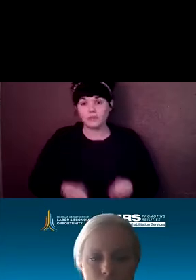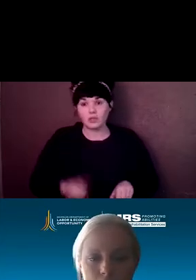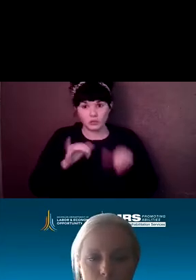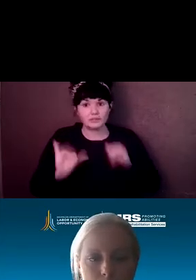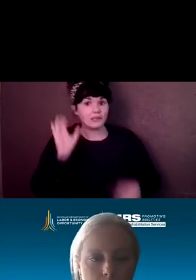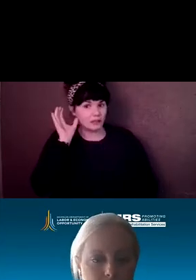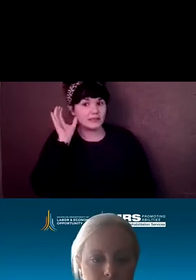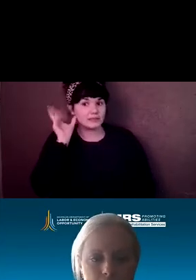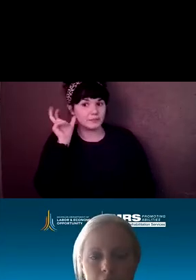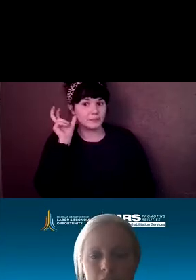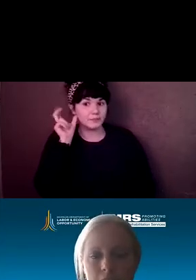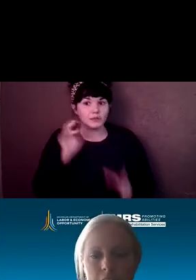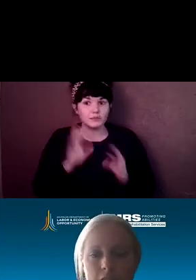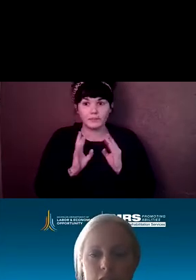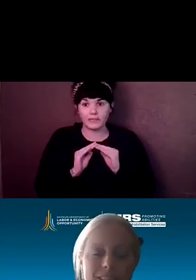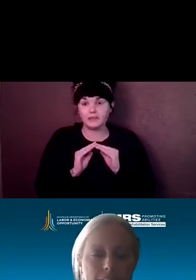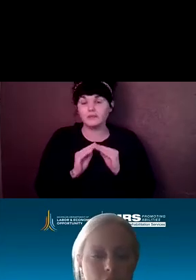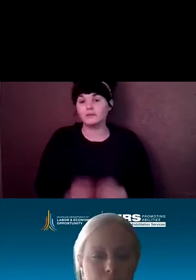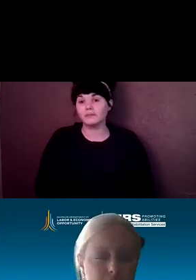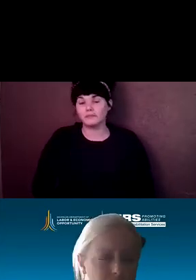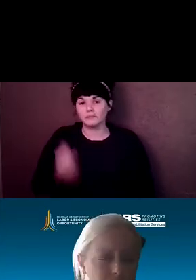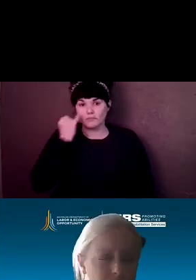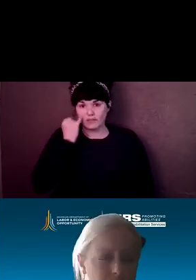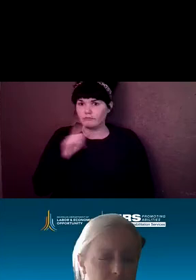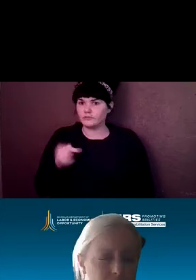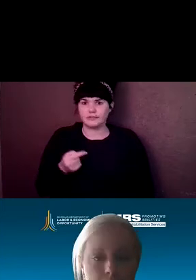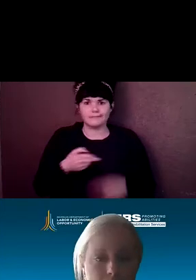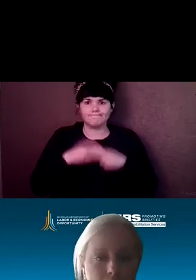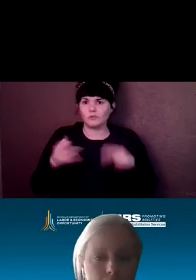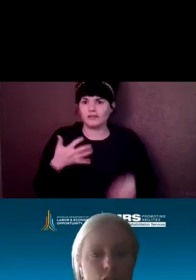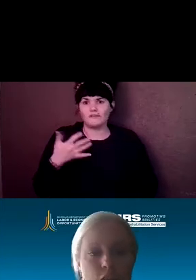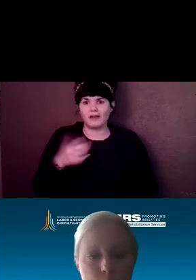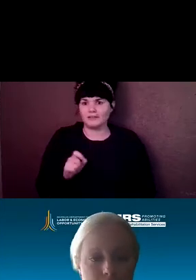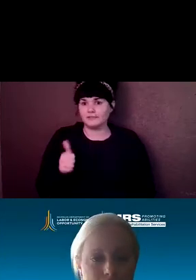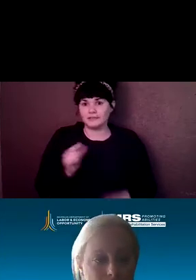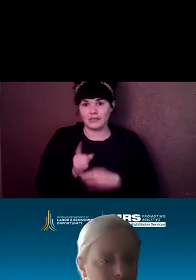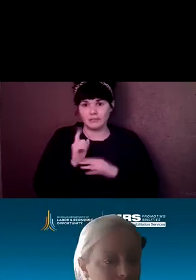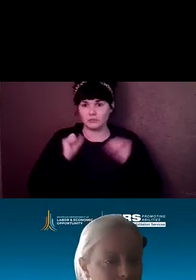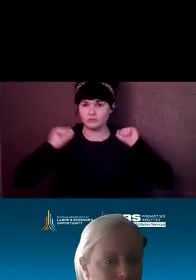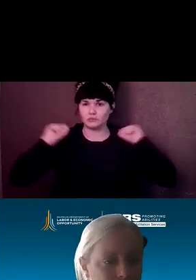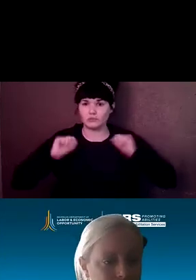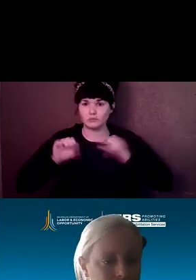those meetings if you just take a little bit of a 5 or 10 minute stretch break.